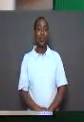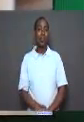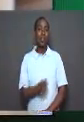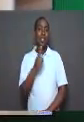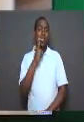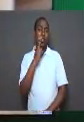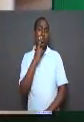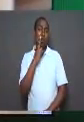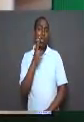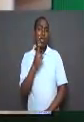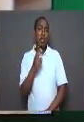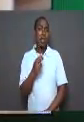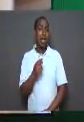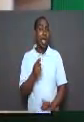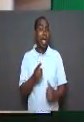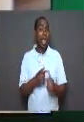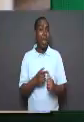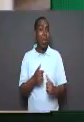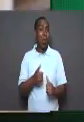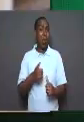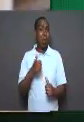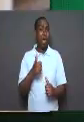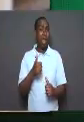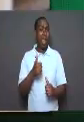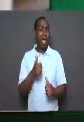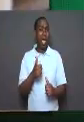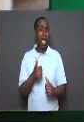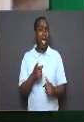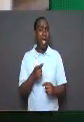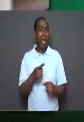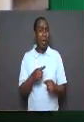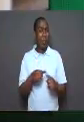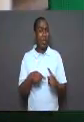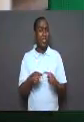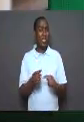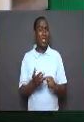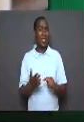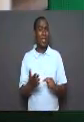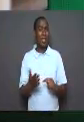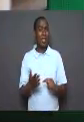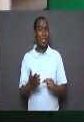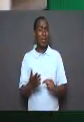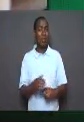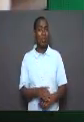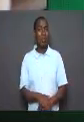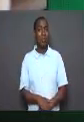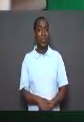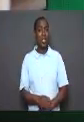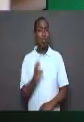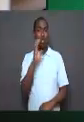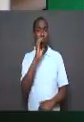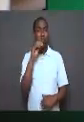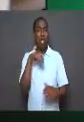Smoking is one of the most common causes of preventable deaths.